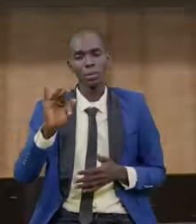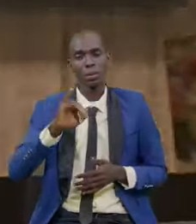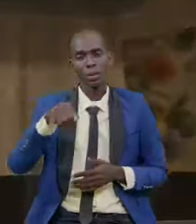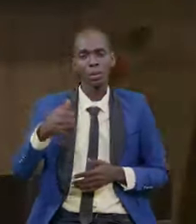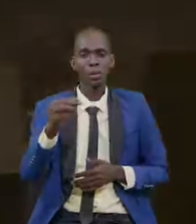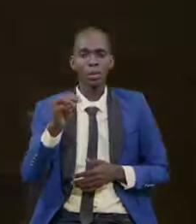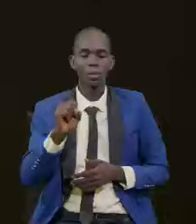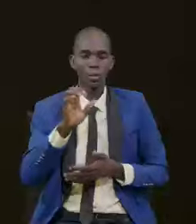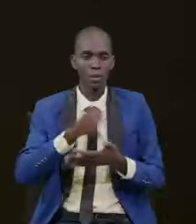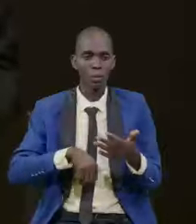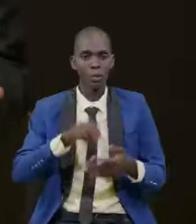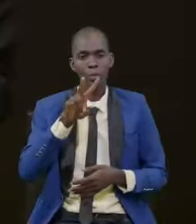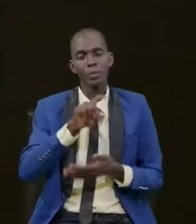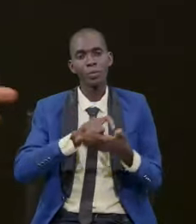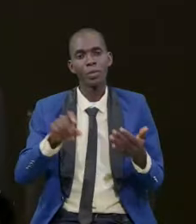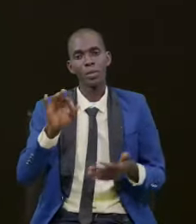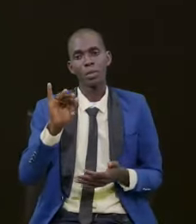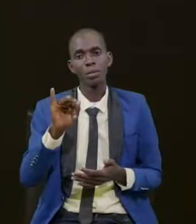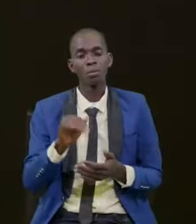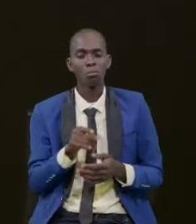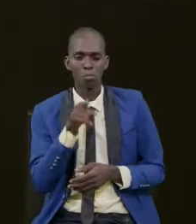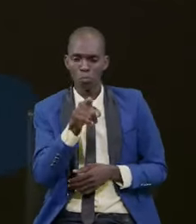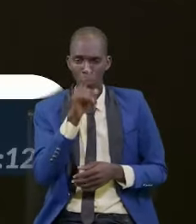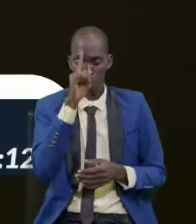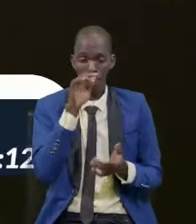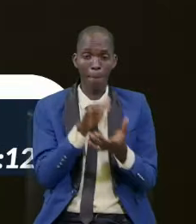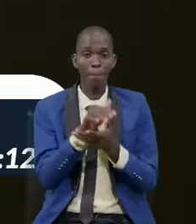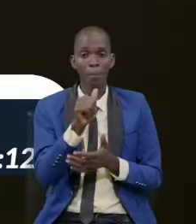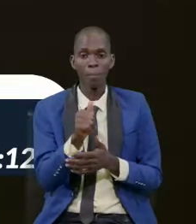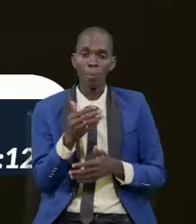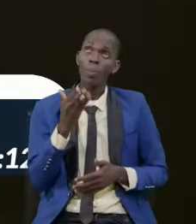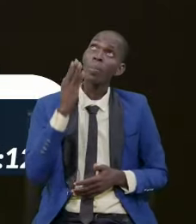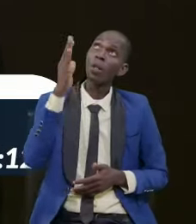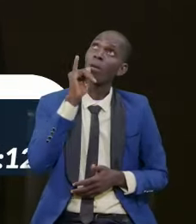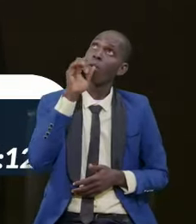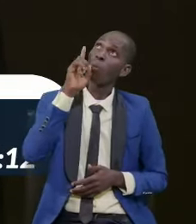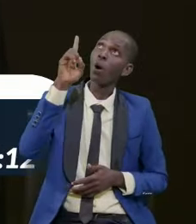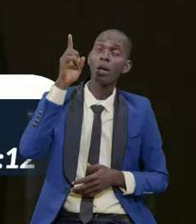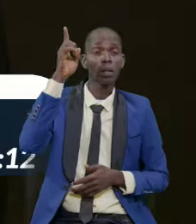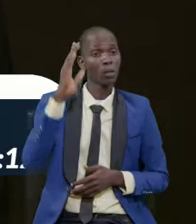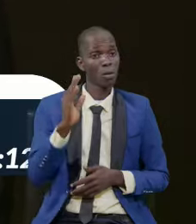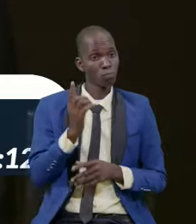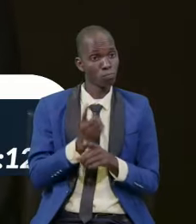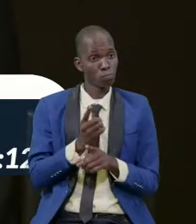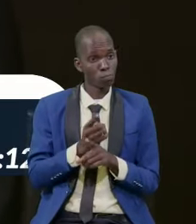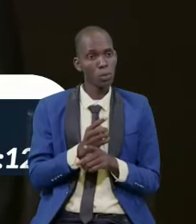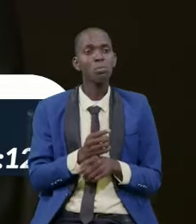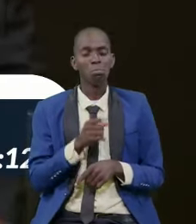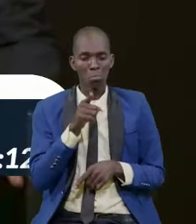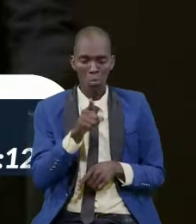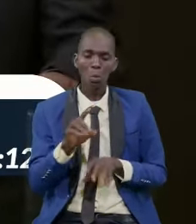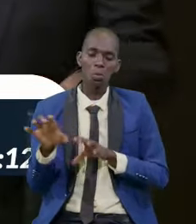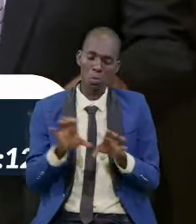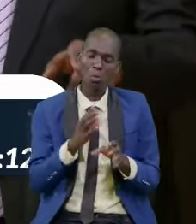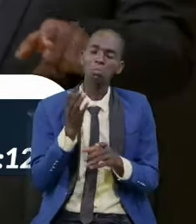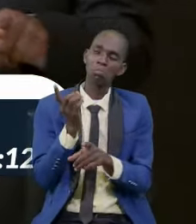verse 19, the believers, there is one God that dwells well.